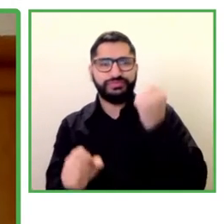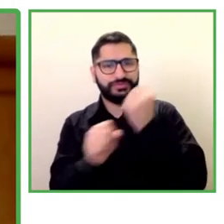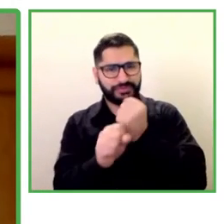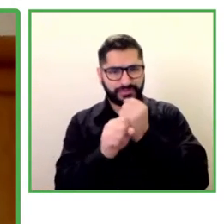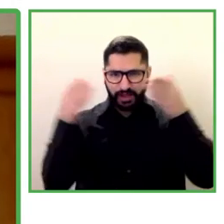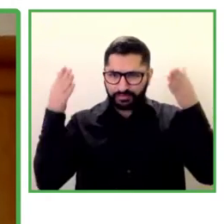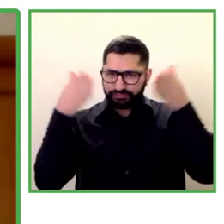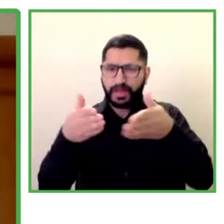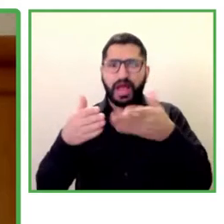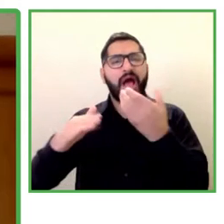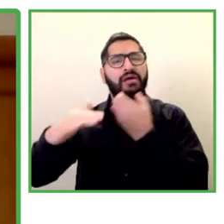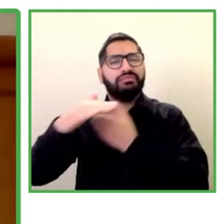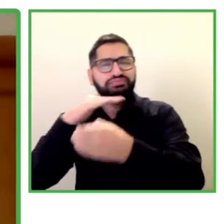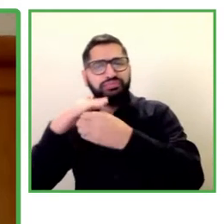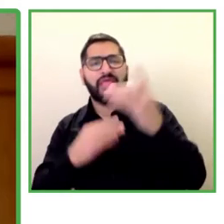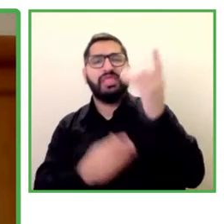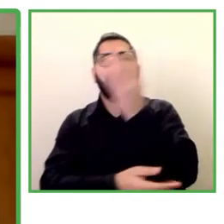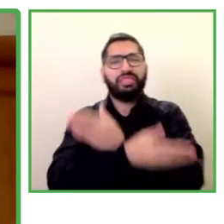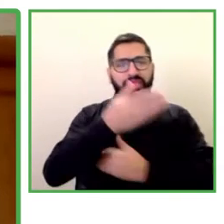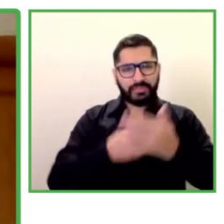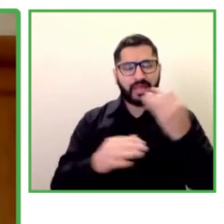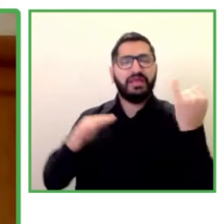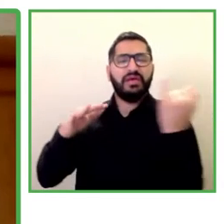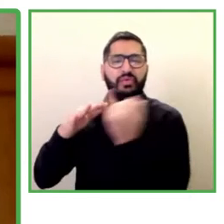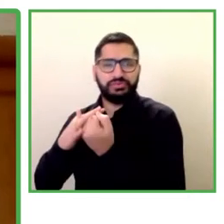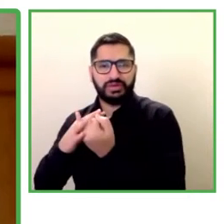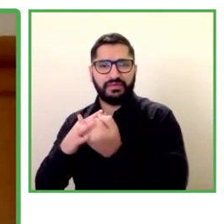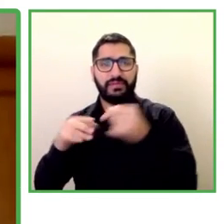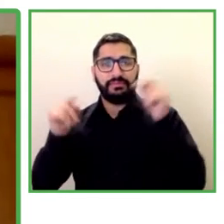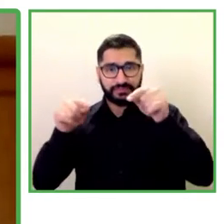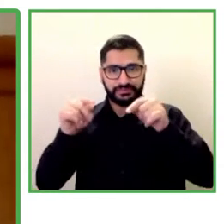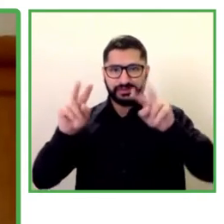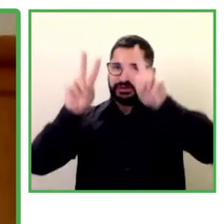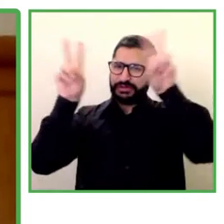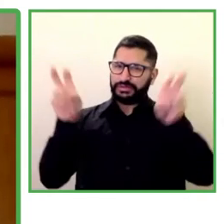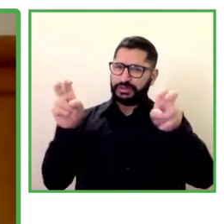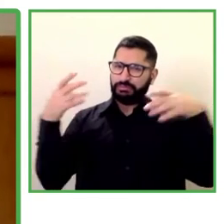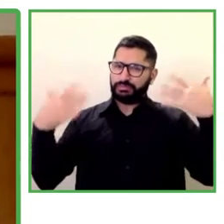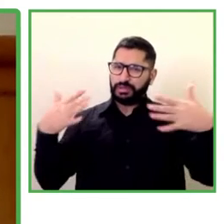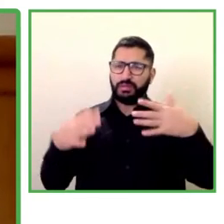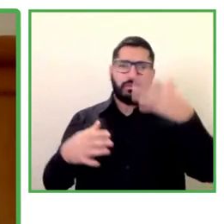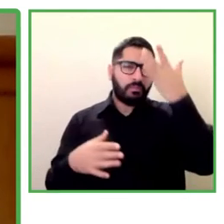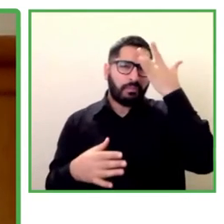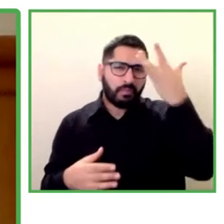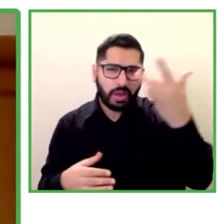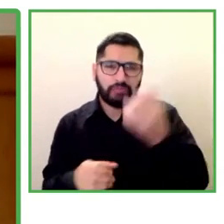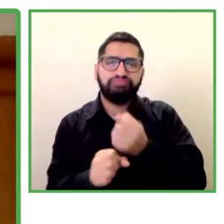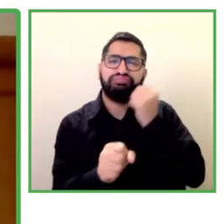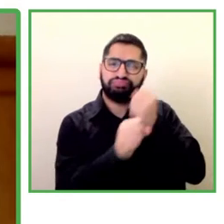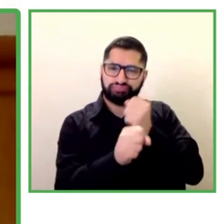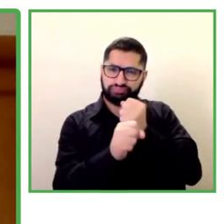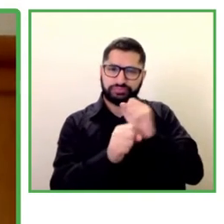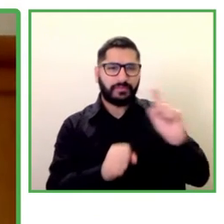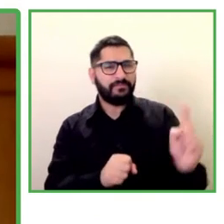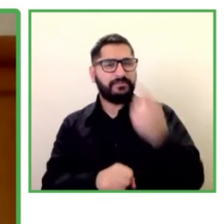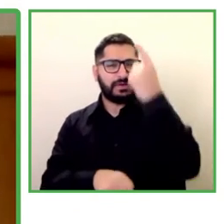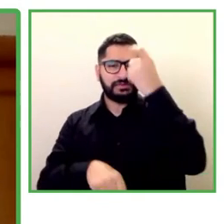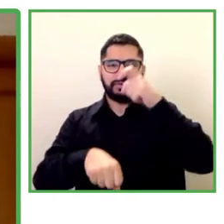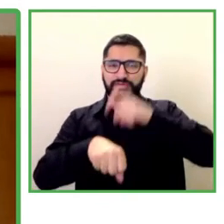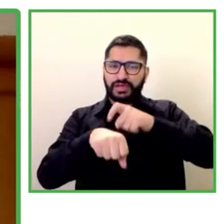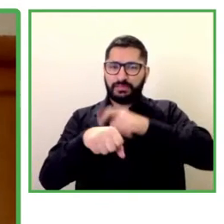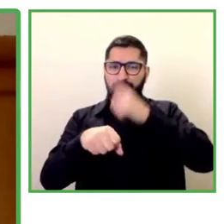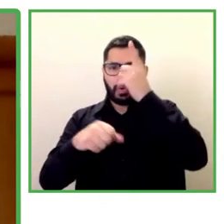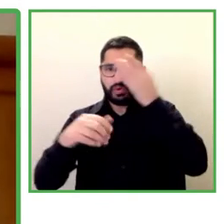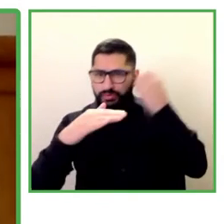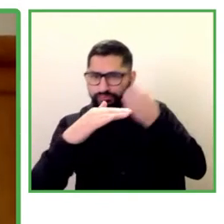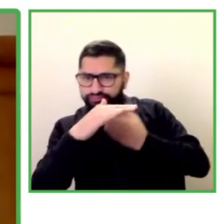for people with disabilities for a long time. This is something that we address because employment is the main access point for